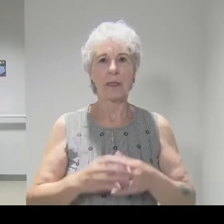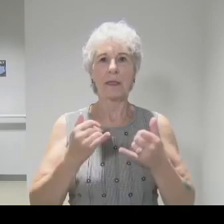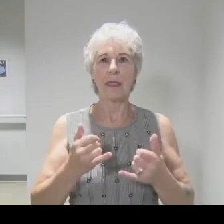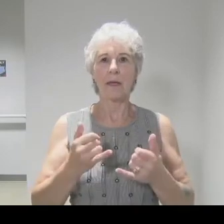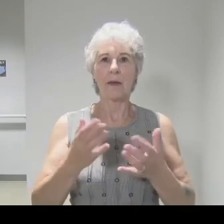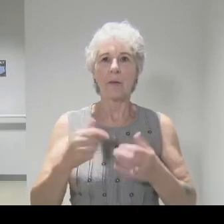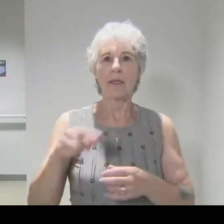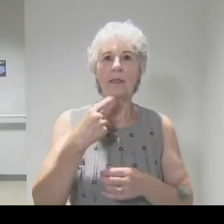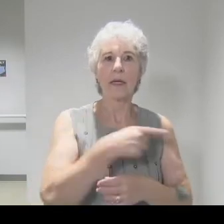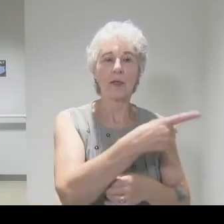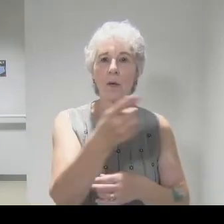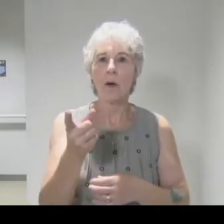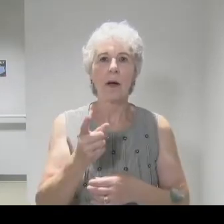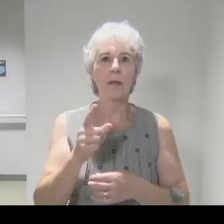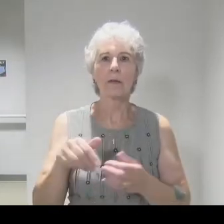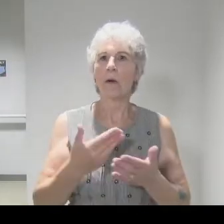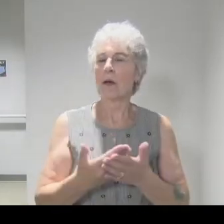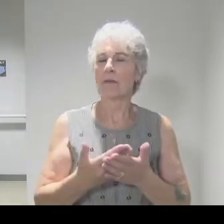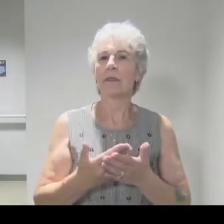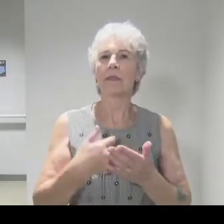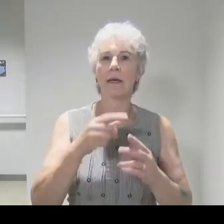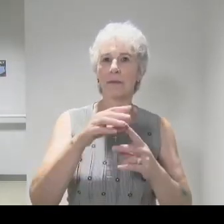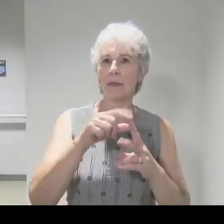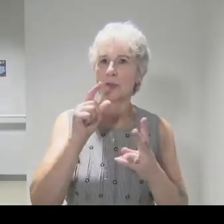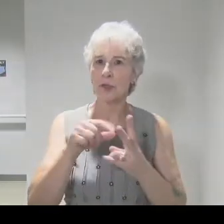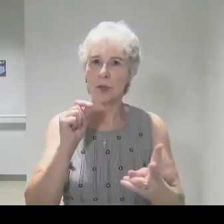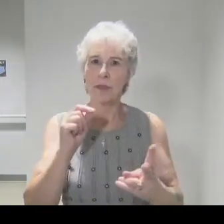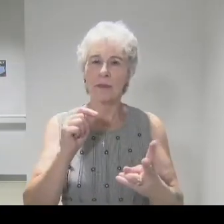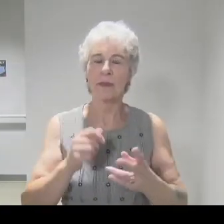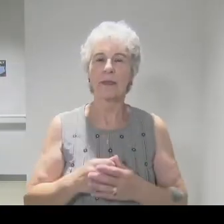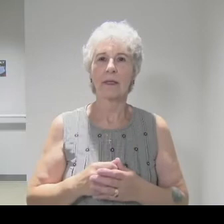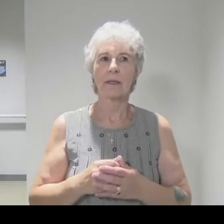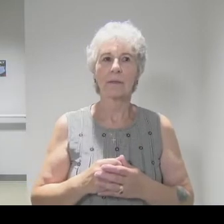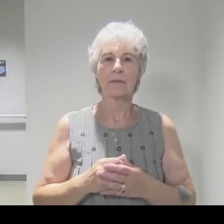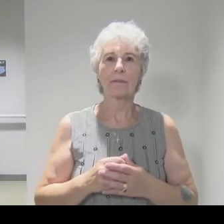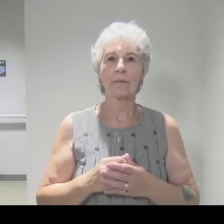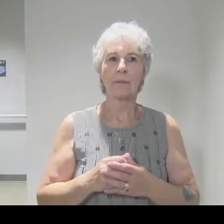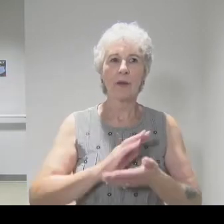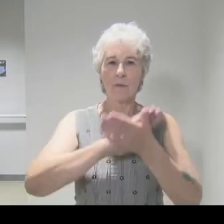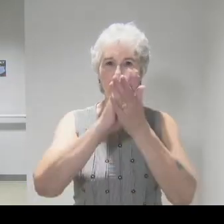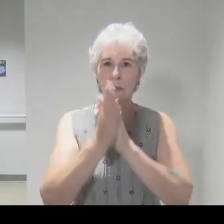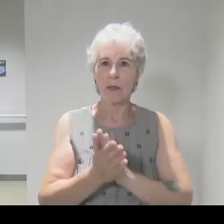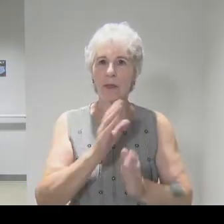us have this choice of becoming, having our ears spiritually pierced.